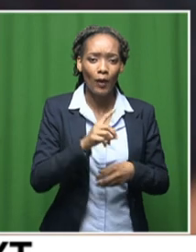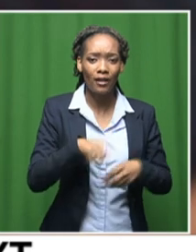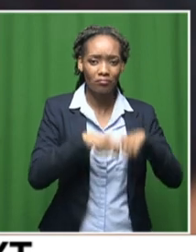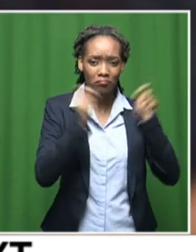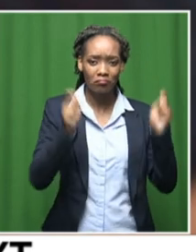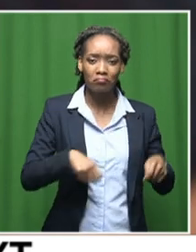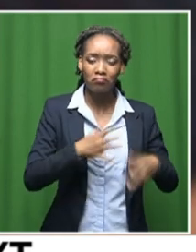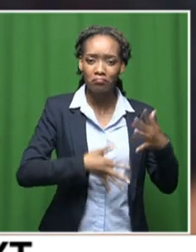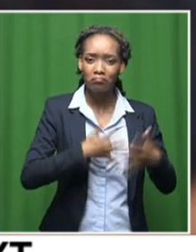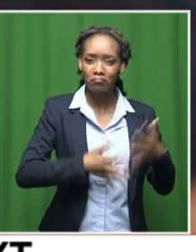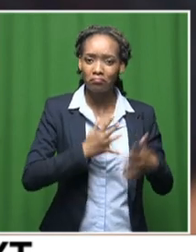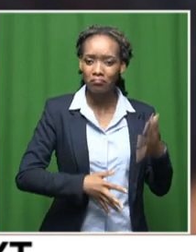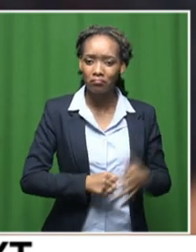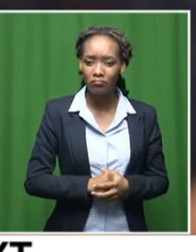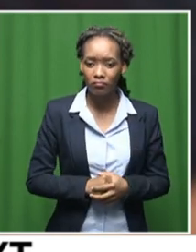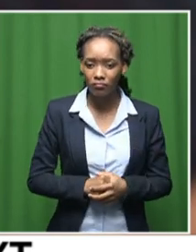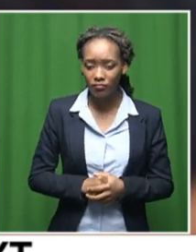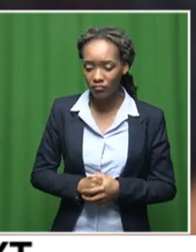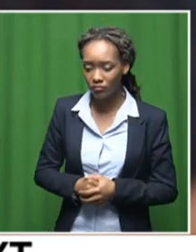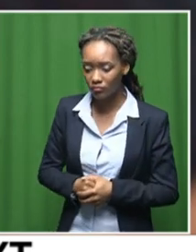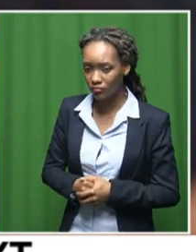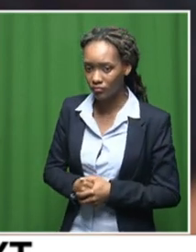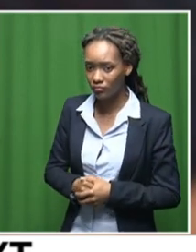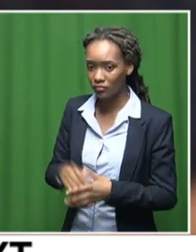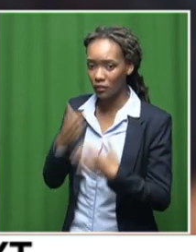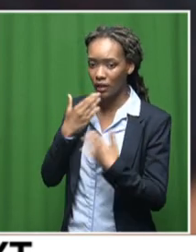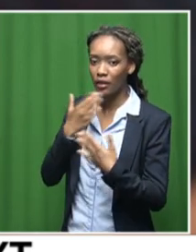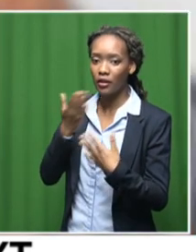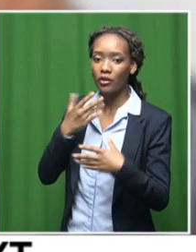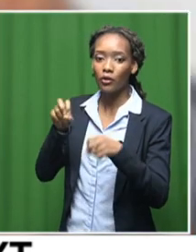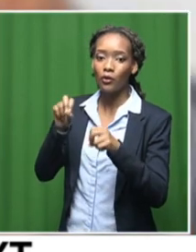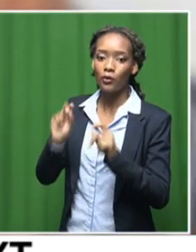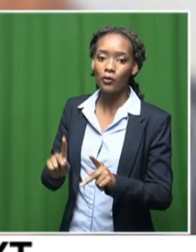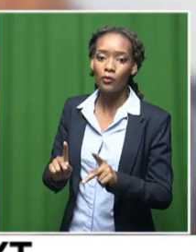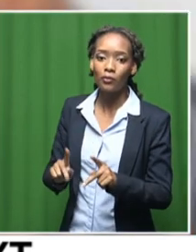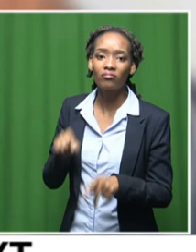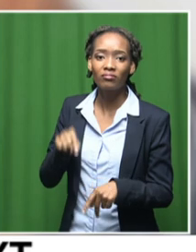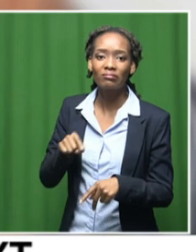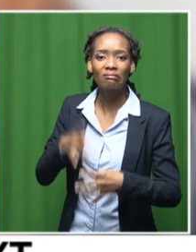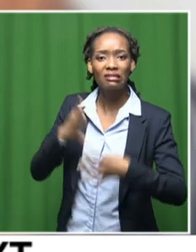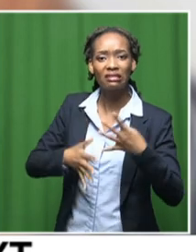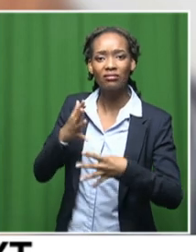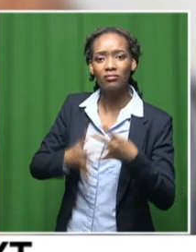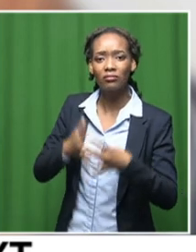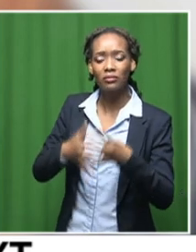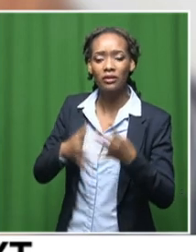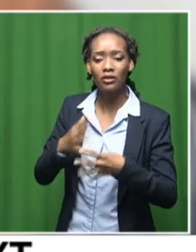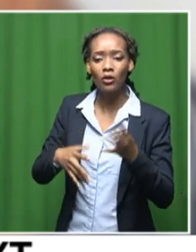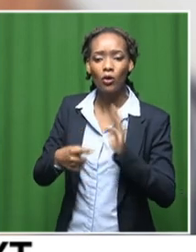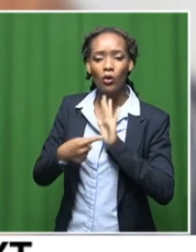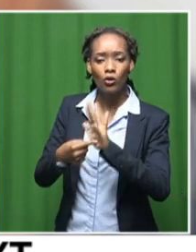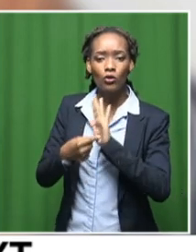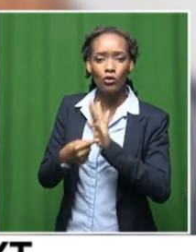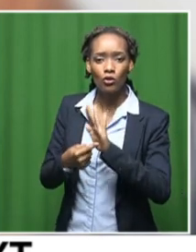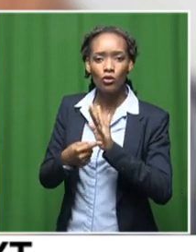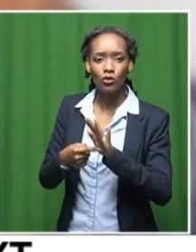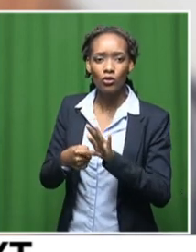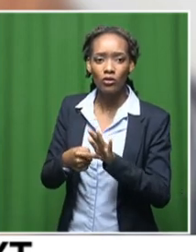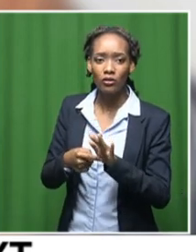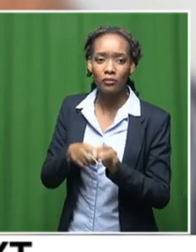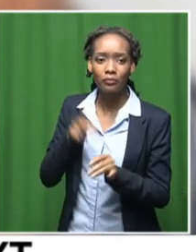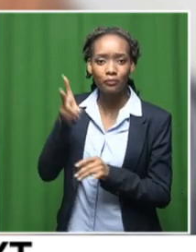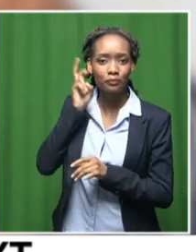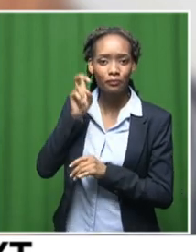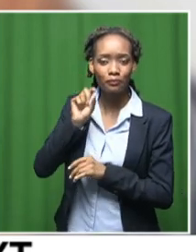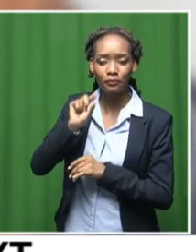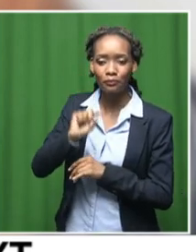So, hi, good morning, everybody. Thank you for this opportunity. So, the comedy show is mainly about tension, it's about love, it's